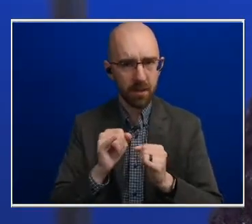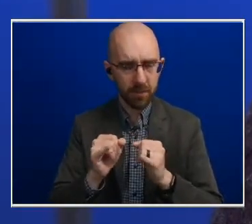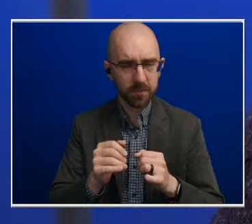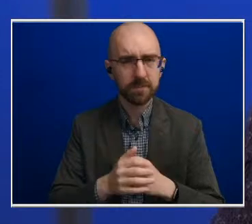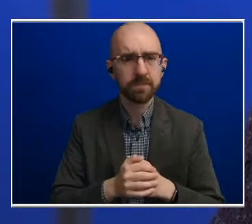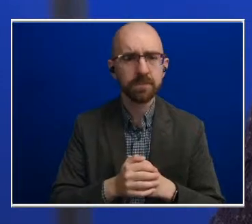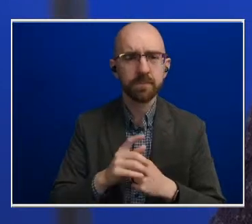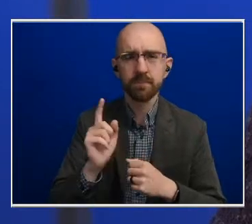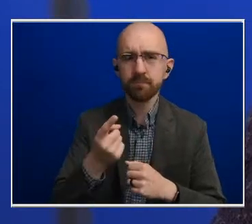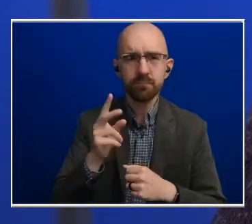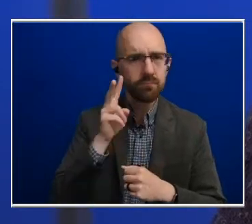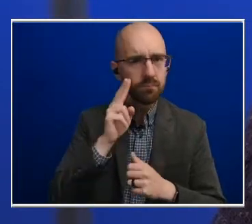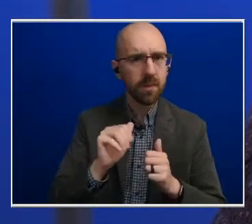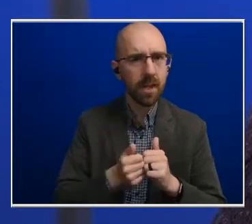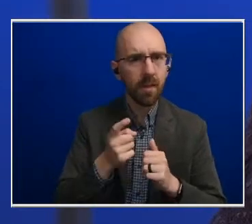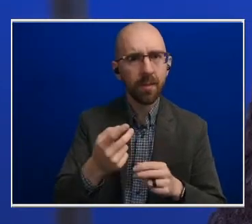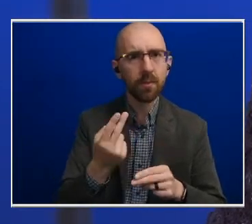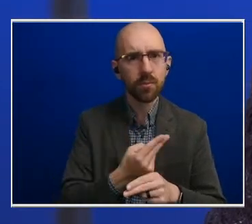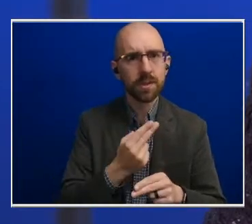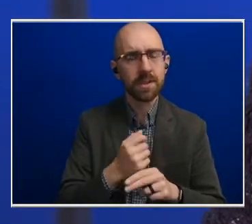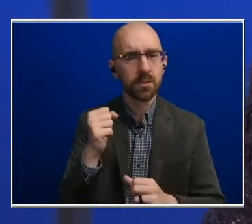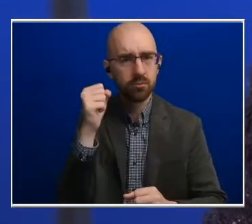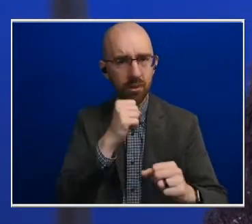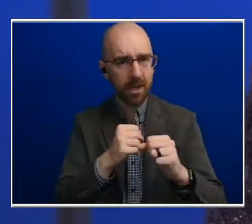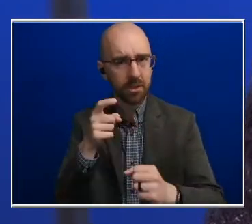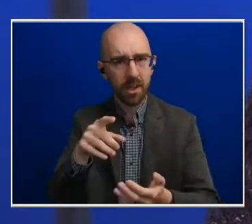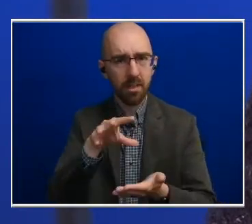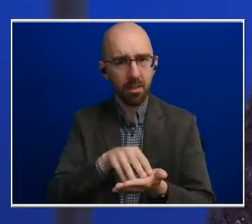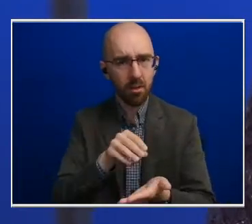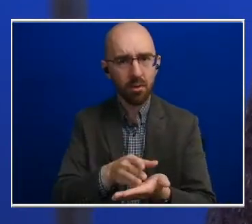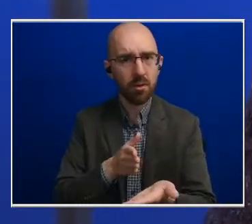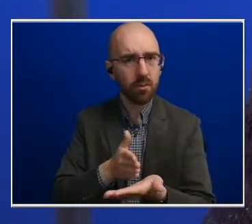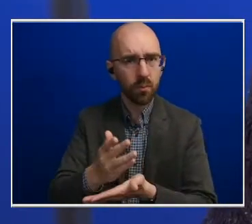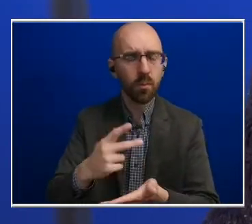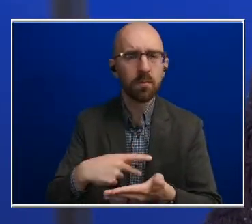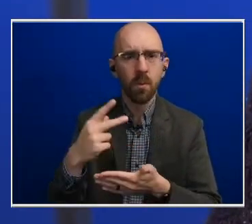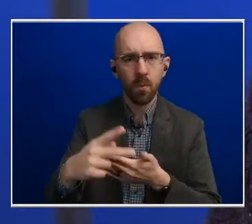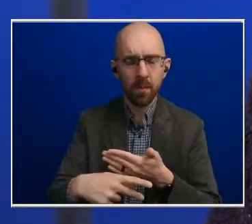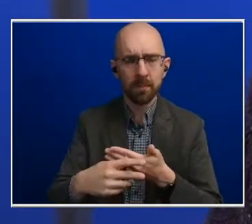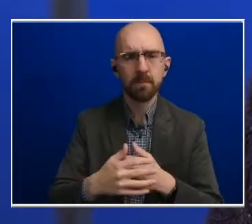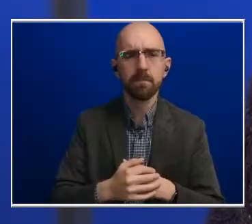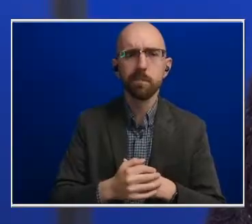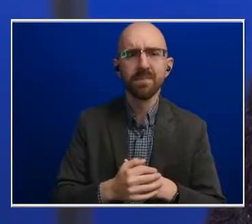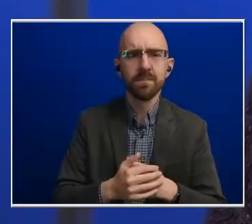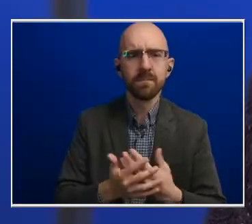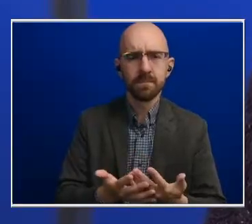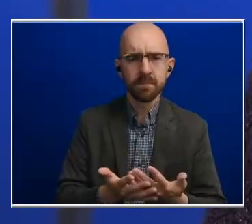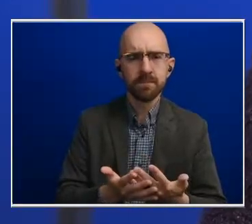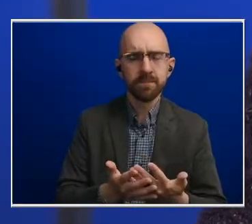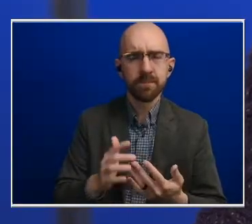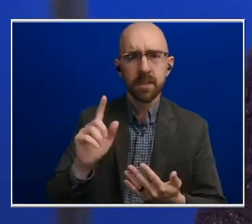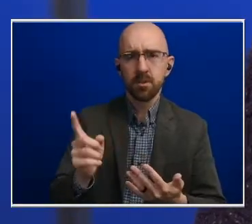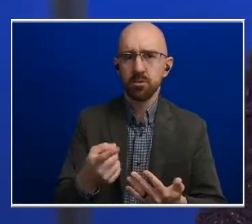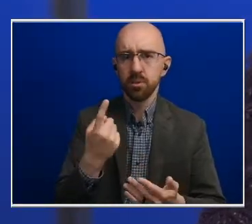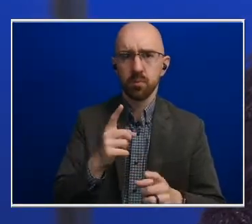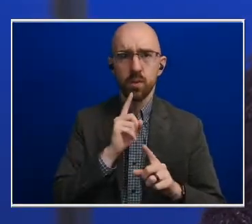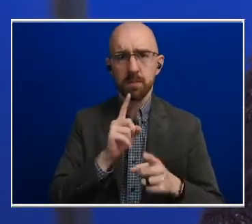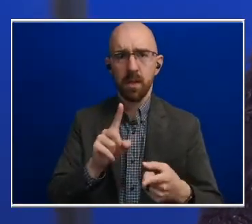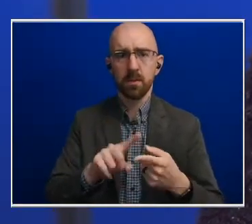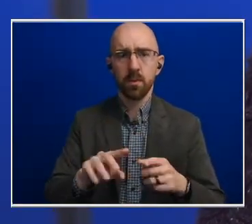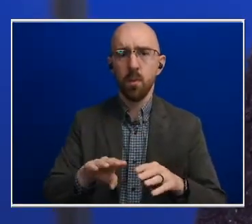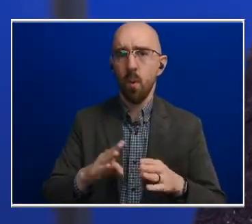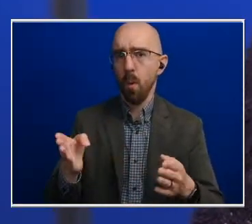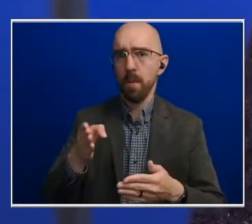were using the strategies that they'd learned throughout the program. And just in response to an open-ended question of